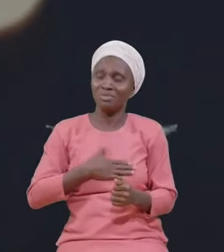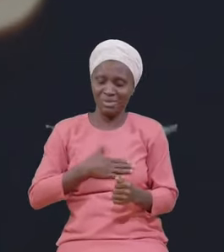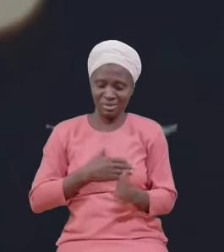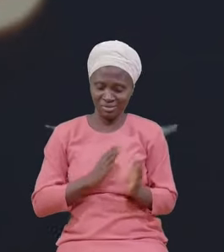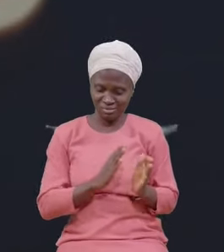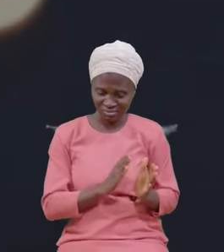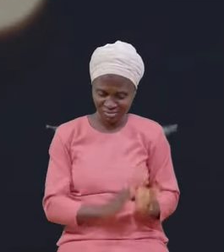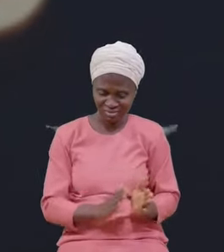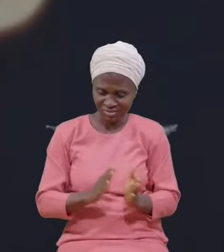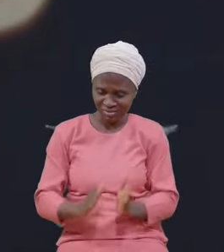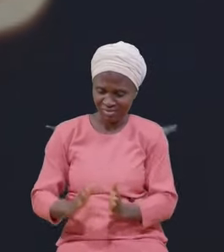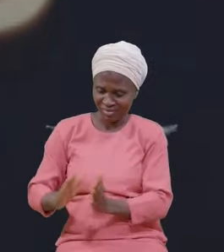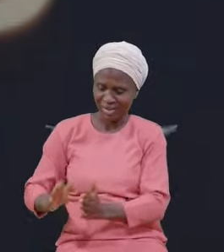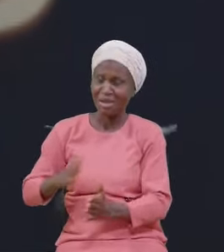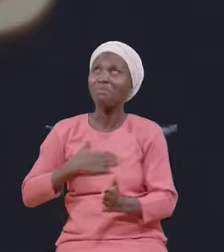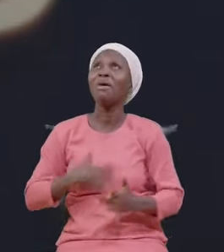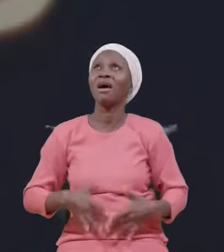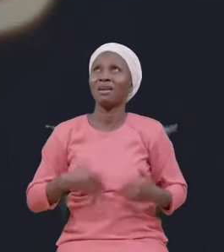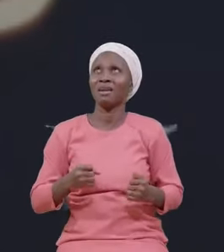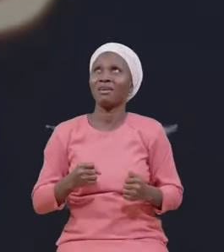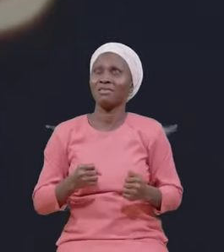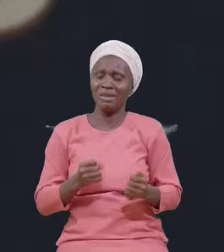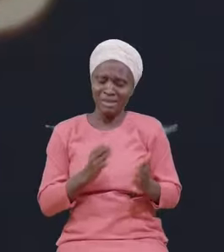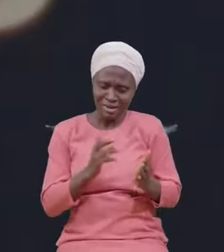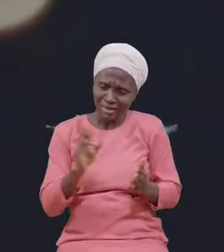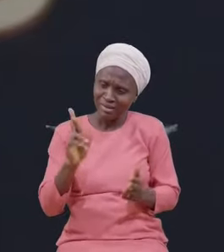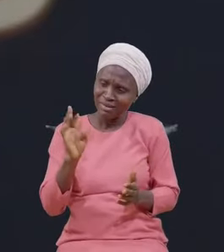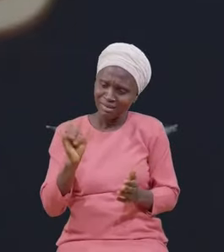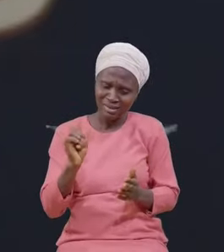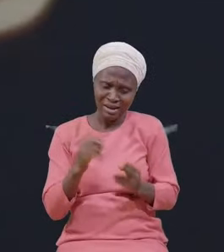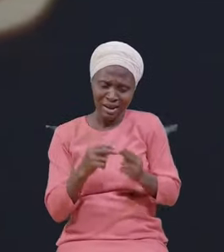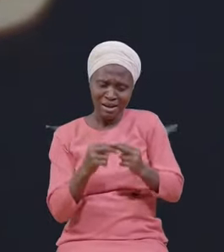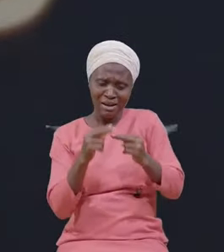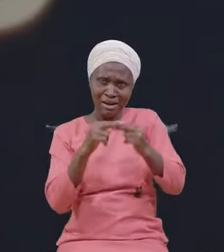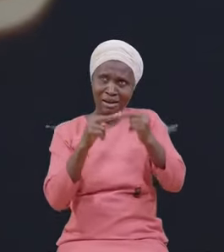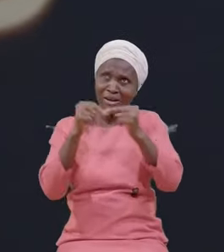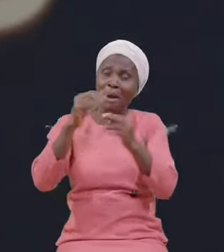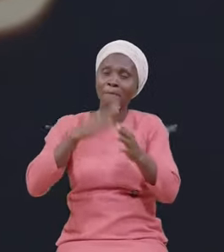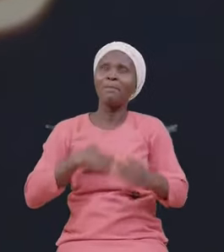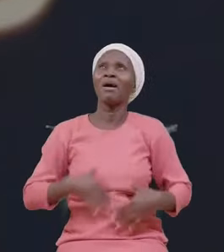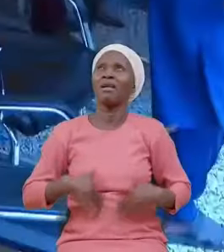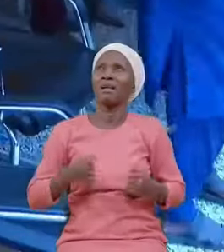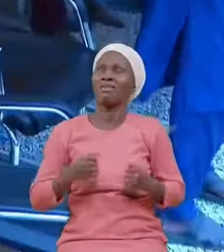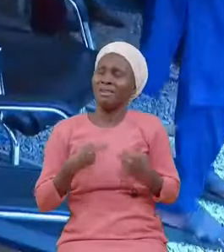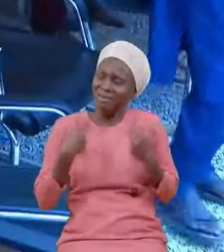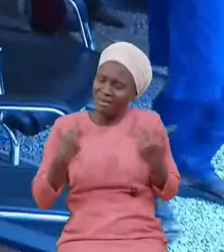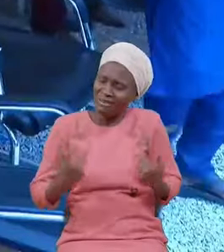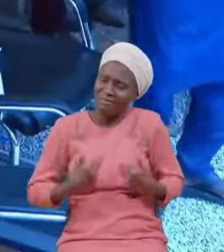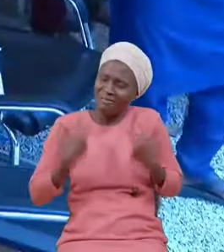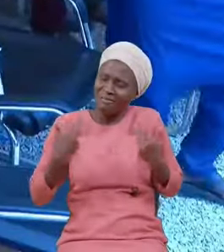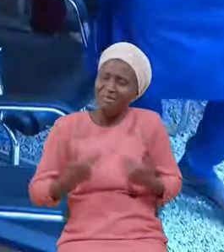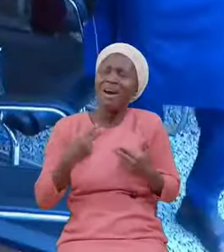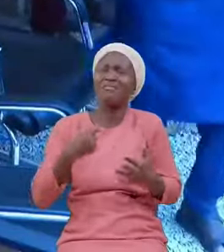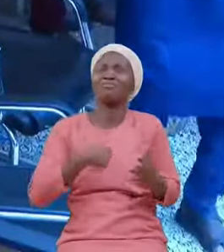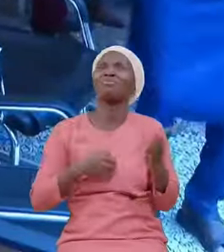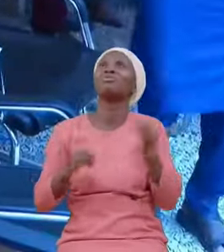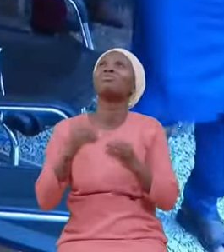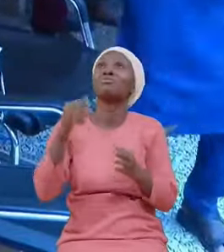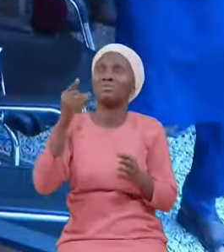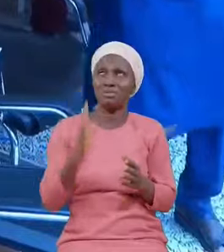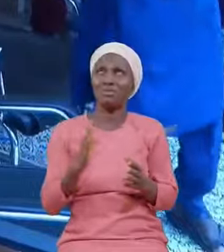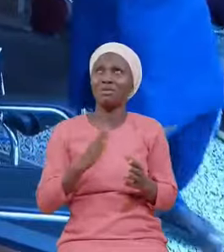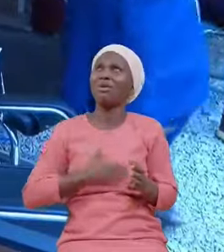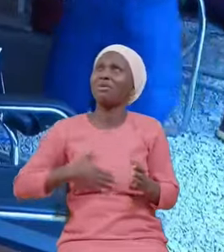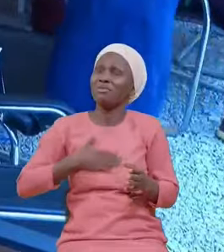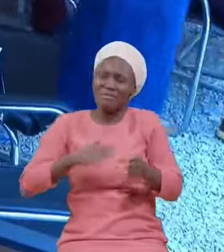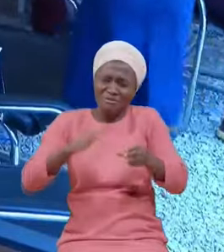my life revive me oh God Revitalize Me by your Mighty